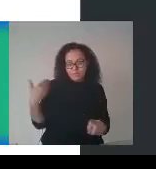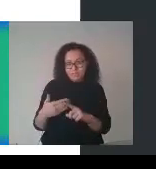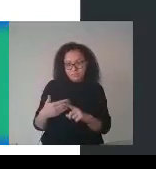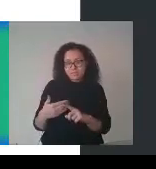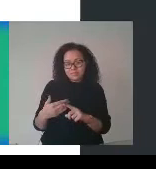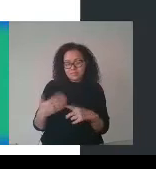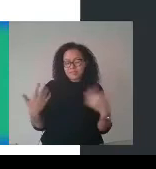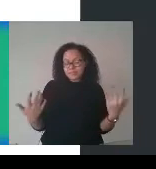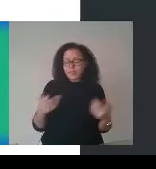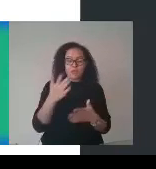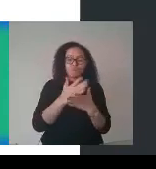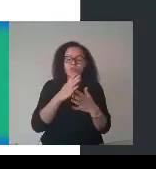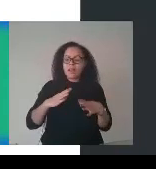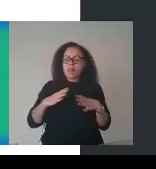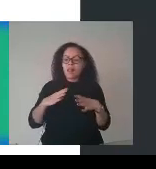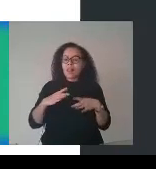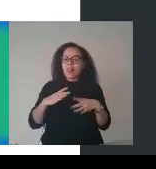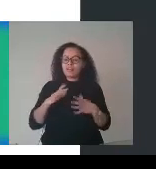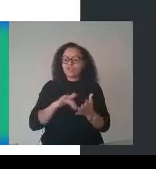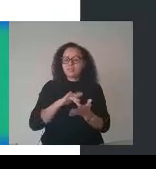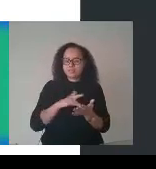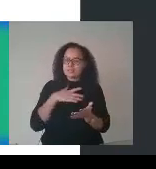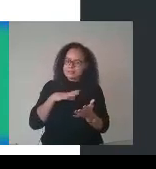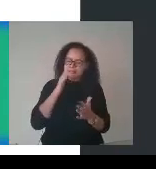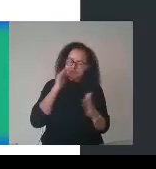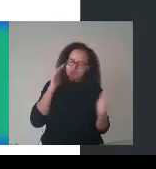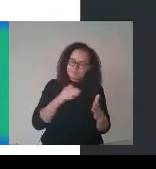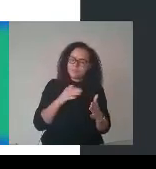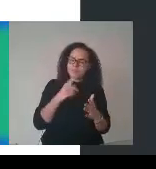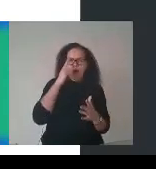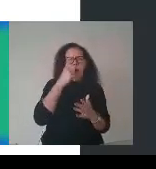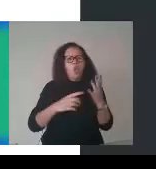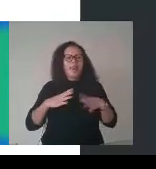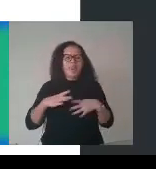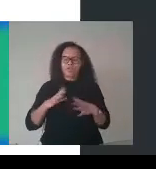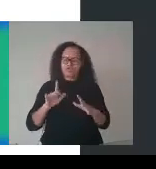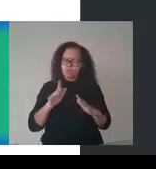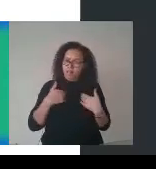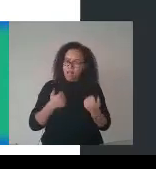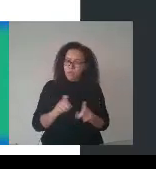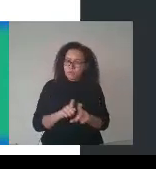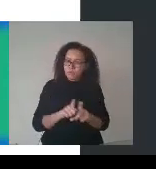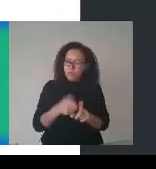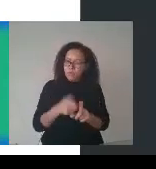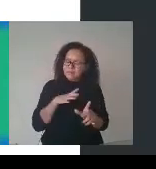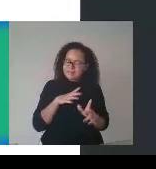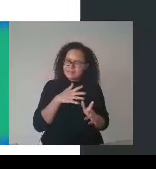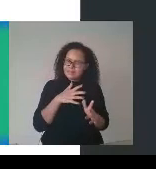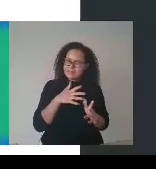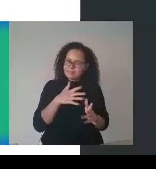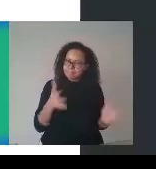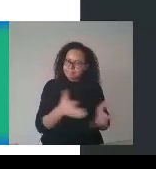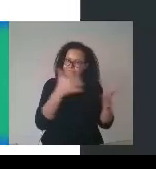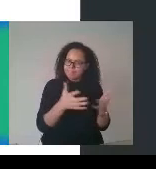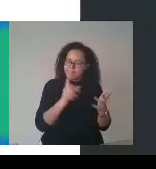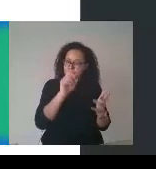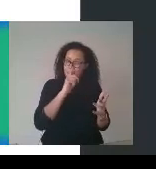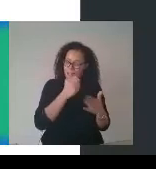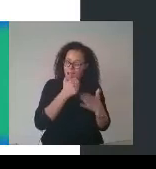become the bastion of health as well as leisure. And it's having products that can enable that and work and support these people that can be really